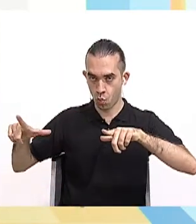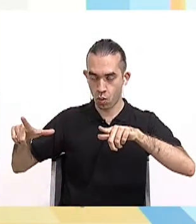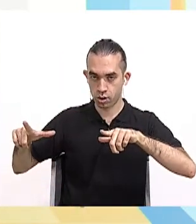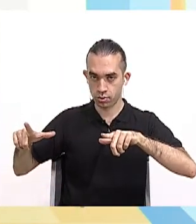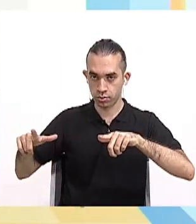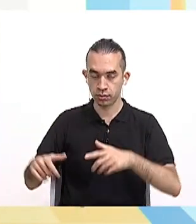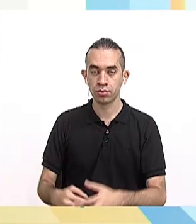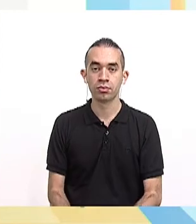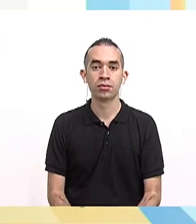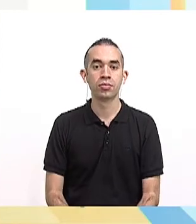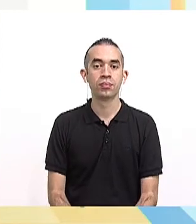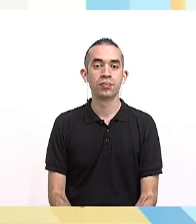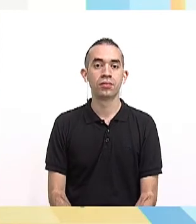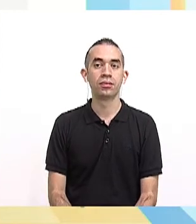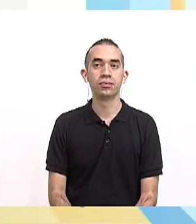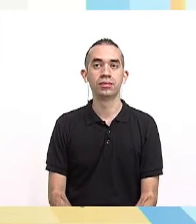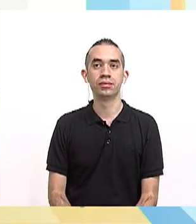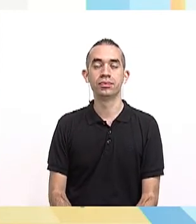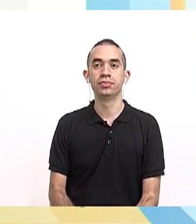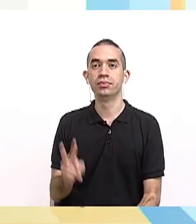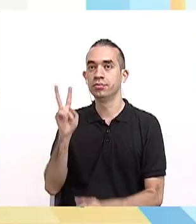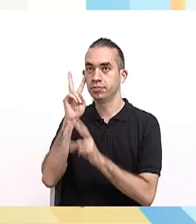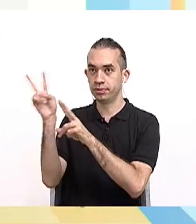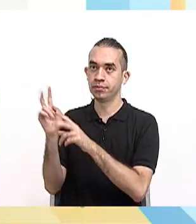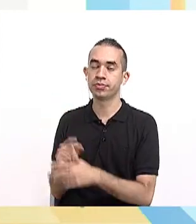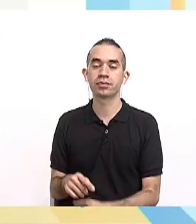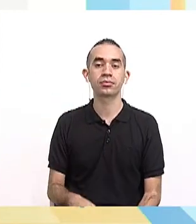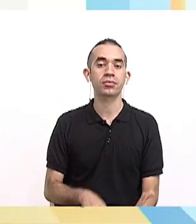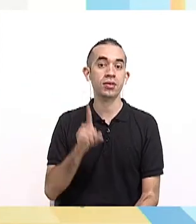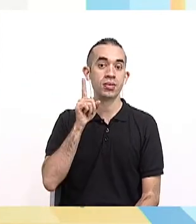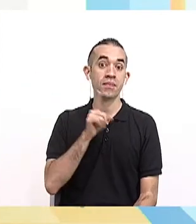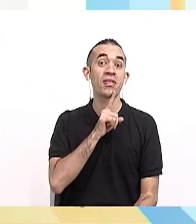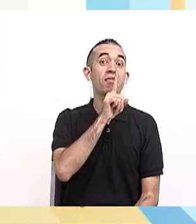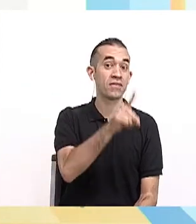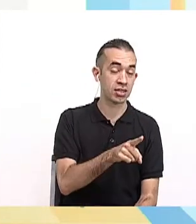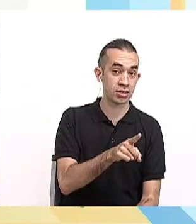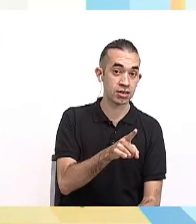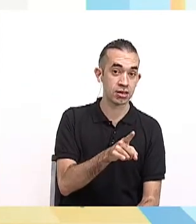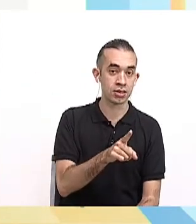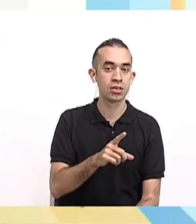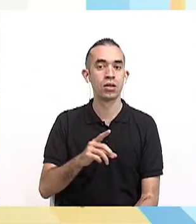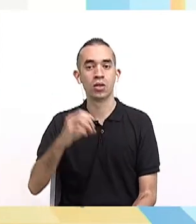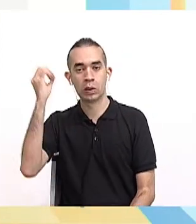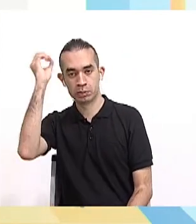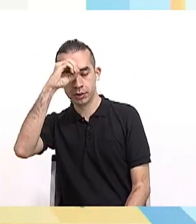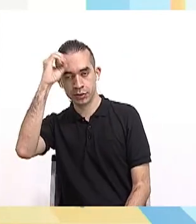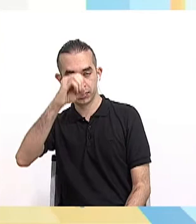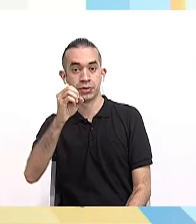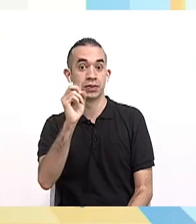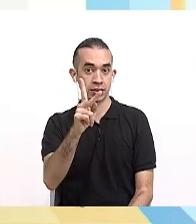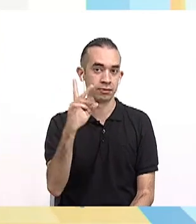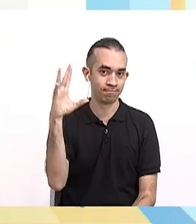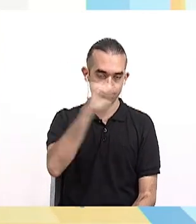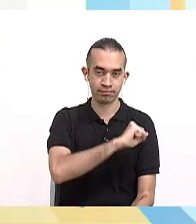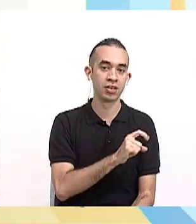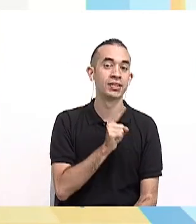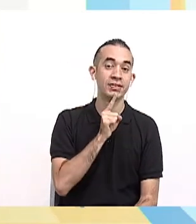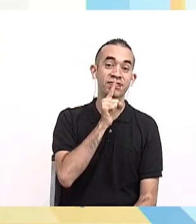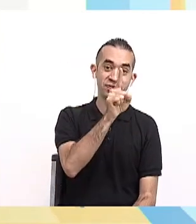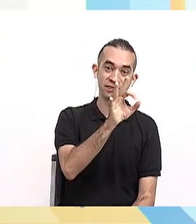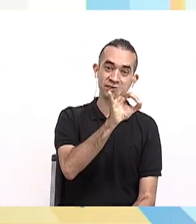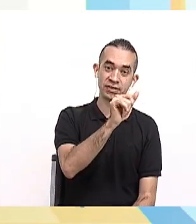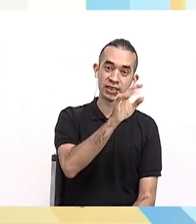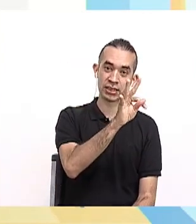text. And here, we're going to be identifying facts and opinions. Okay? Facts